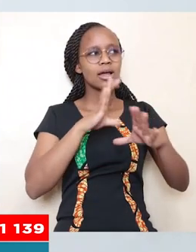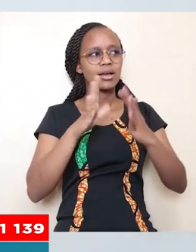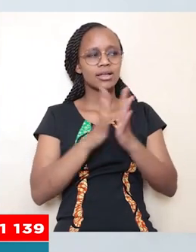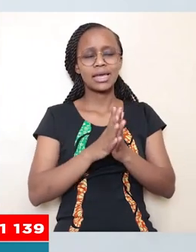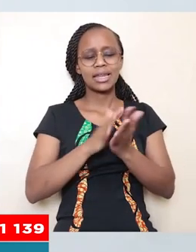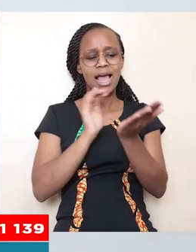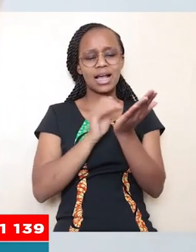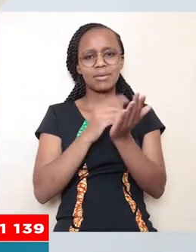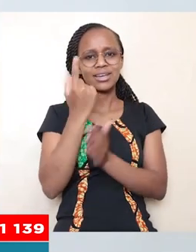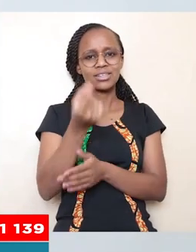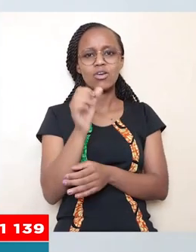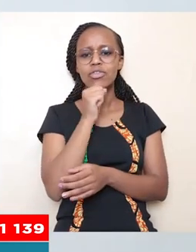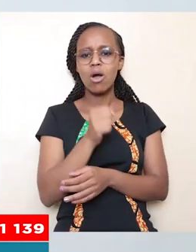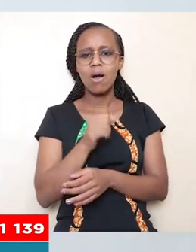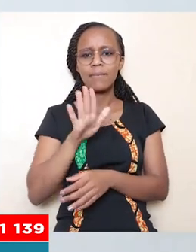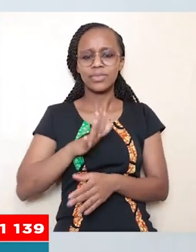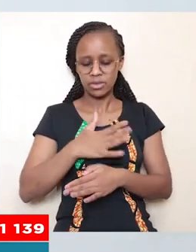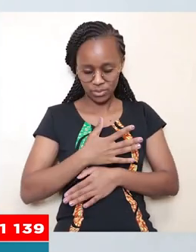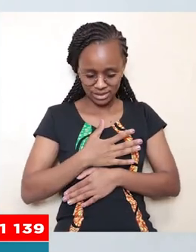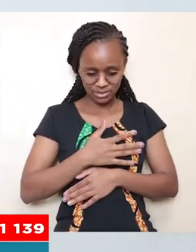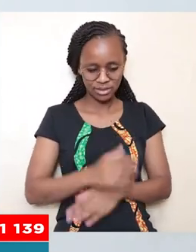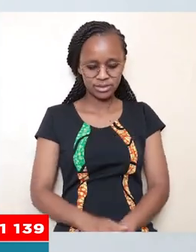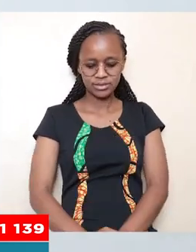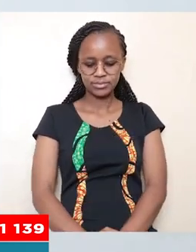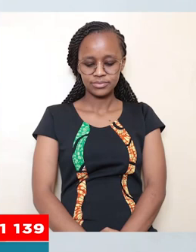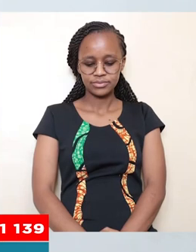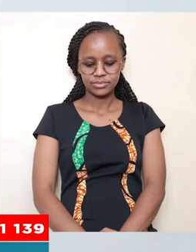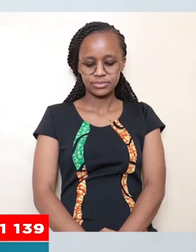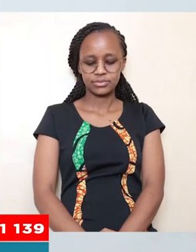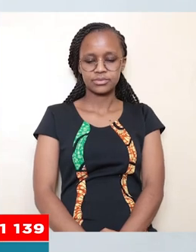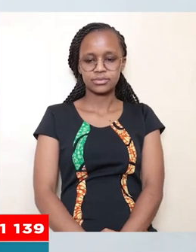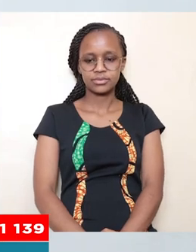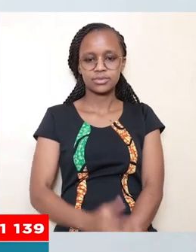kakika bakadogo na hao wazee. They will respect you. Please.